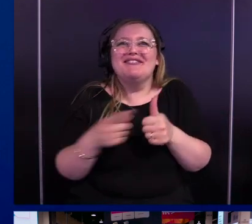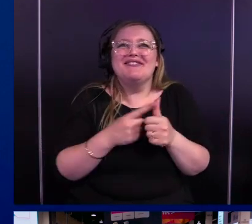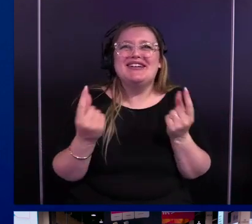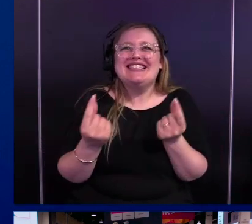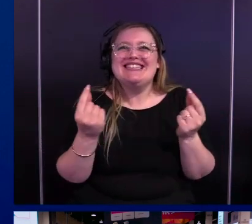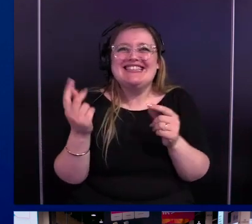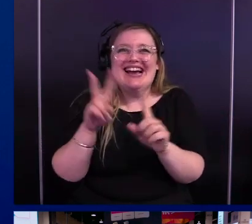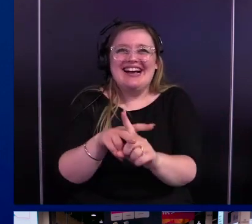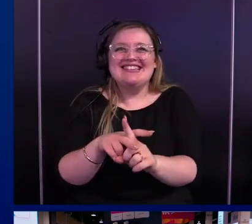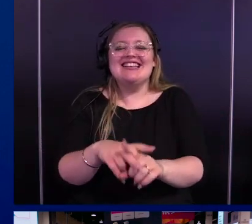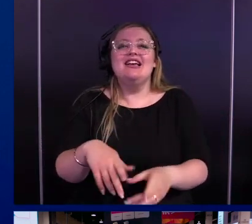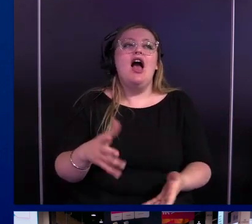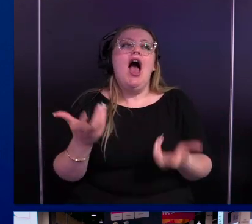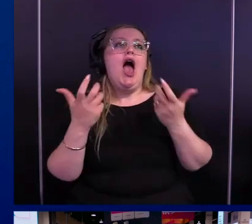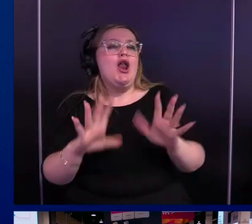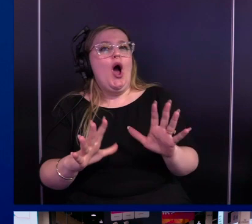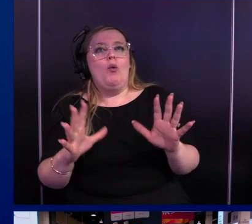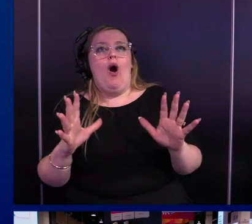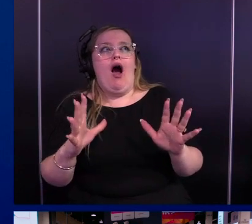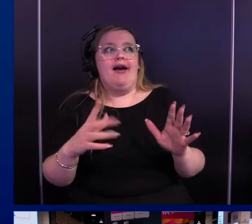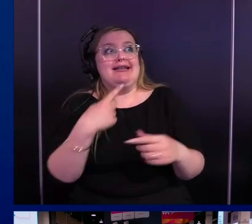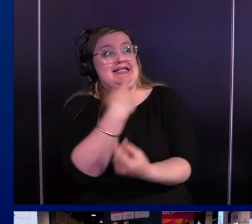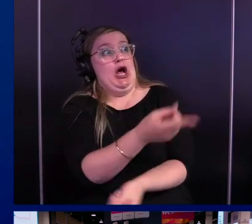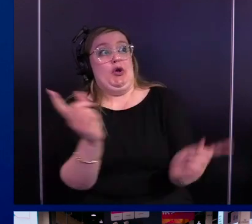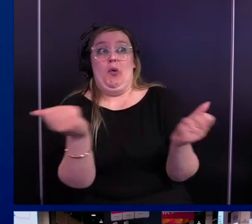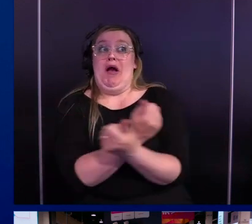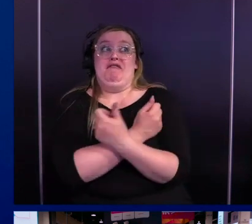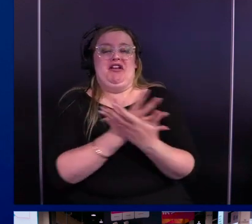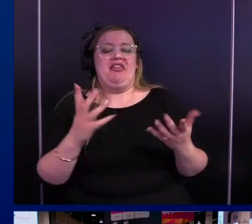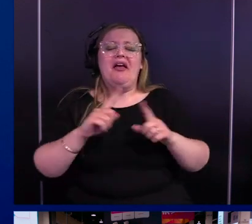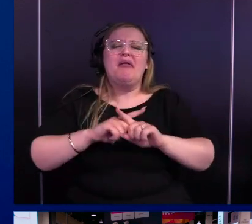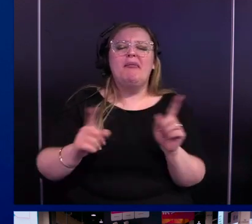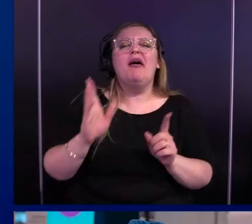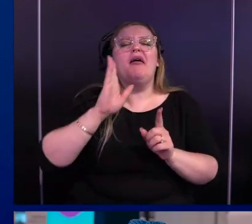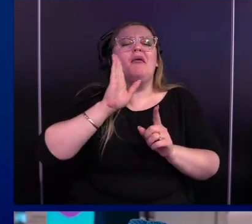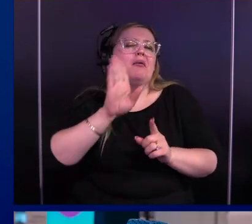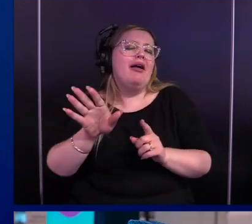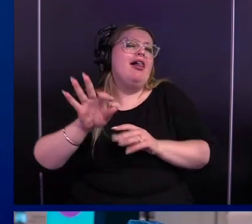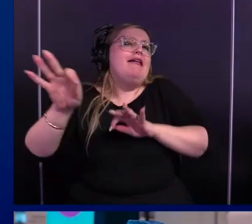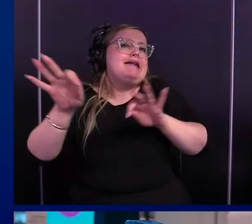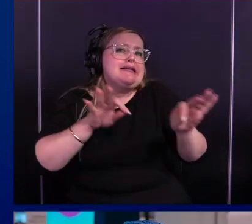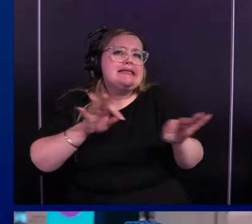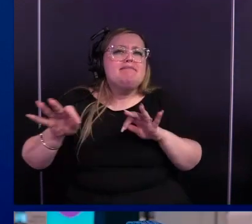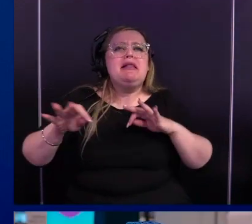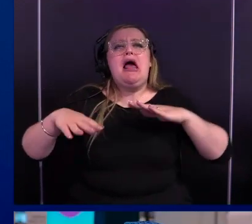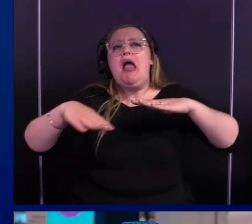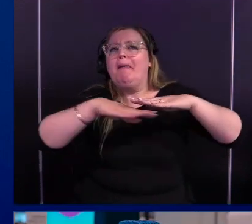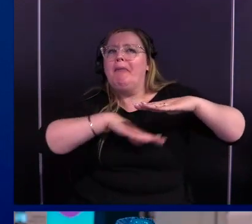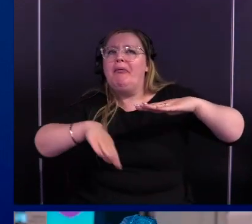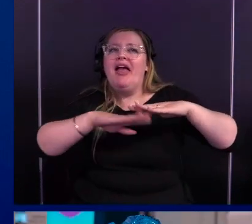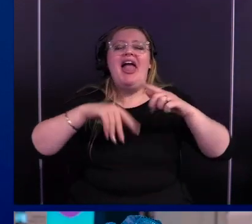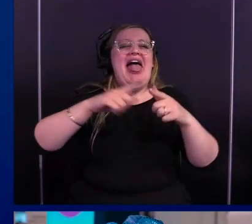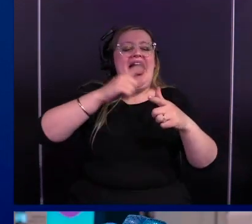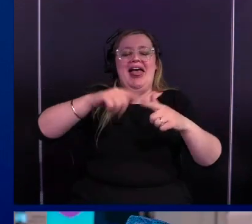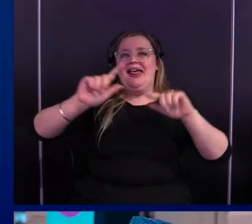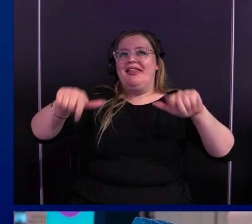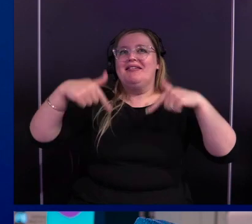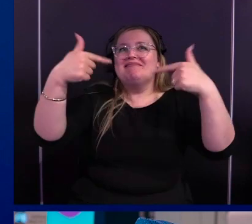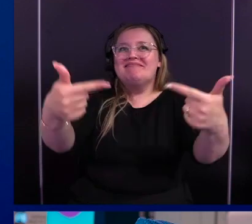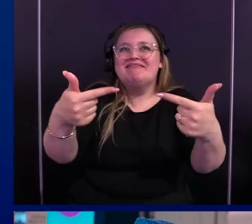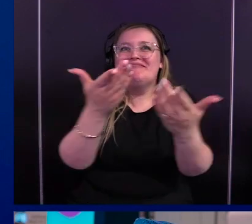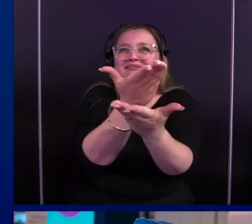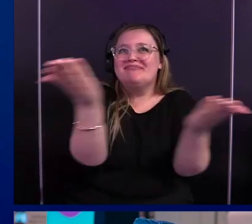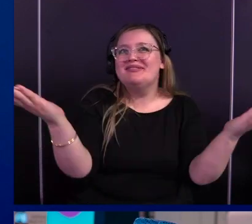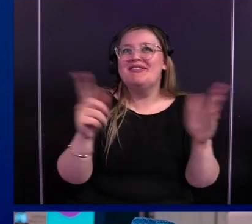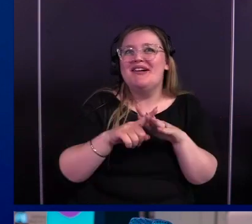want to give it all away, but I definitely want to give us kind of the anatomy of what this is and then let everybody who's watching go try this out for themselves. But, you know, this comes back